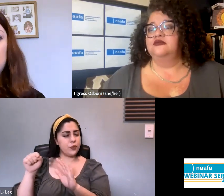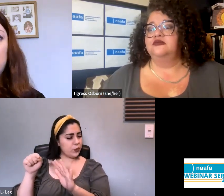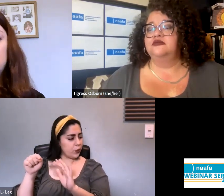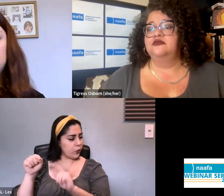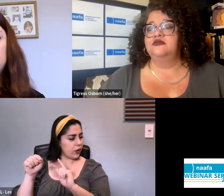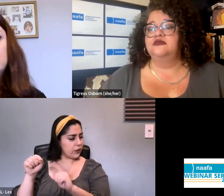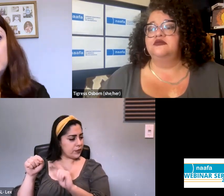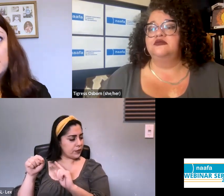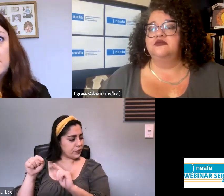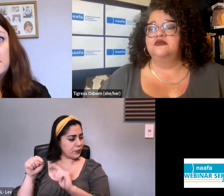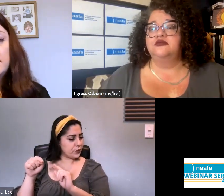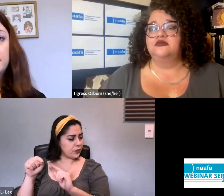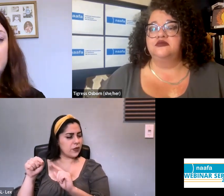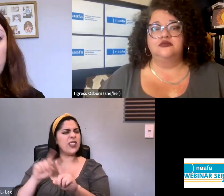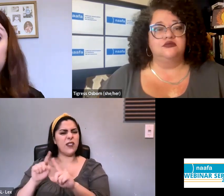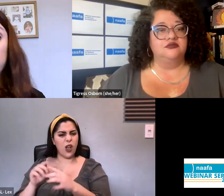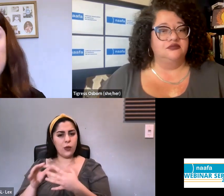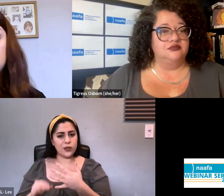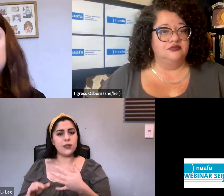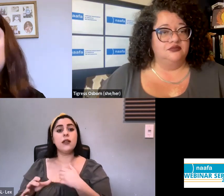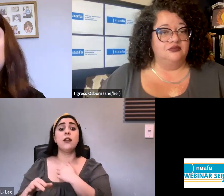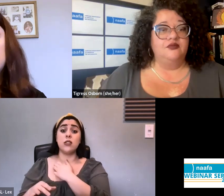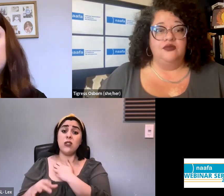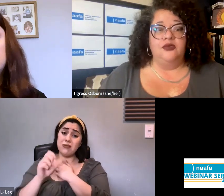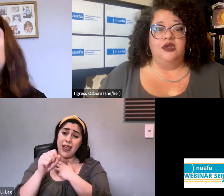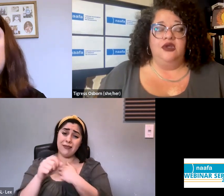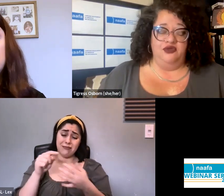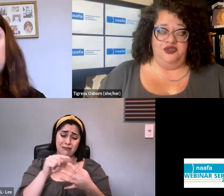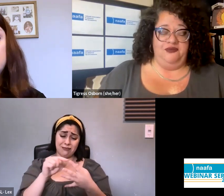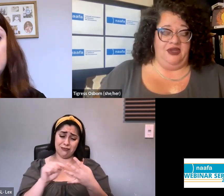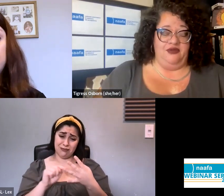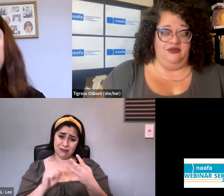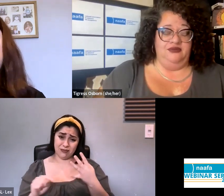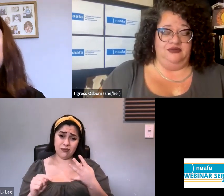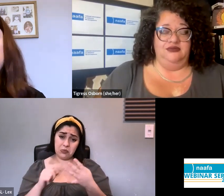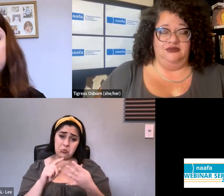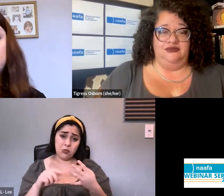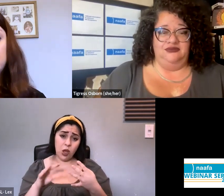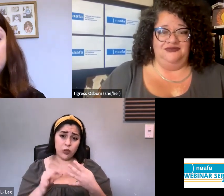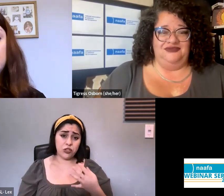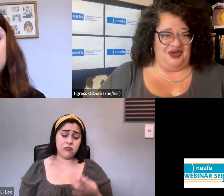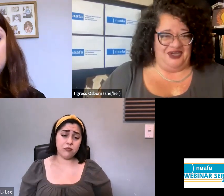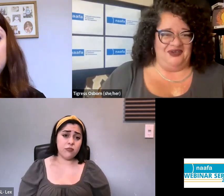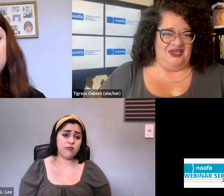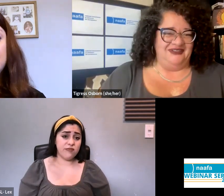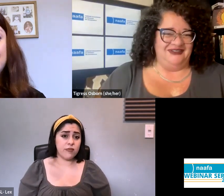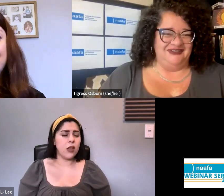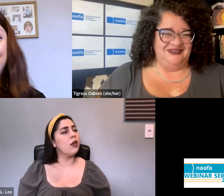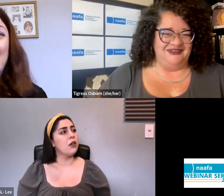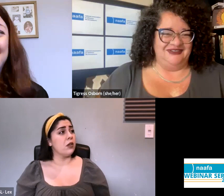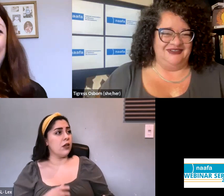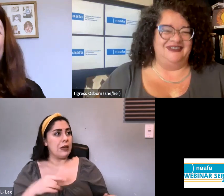Those really are the big ones in terms of. Sorry, go